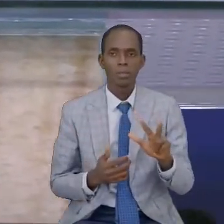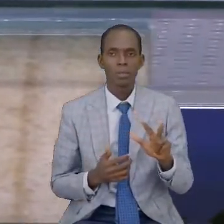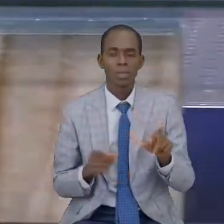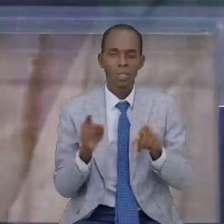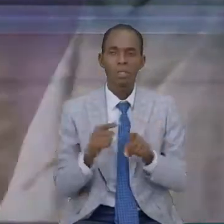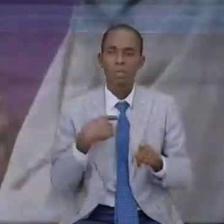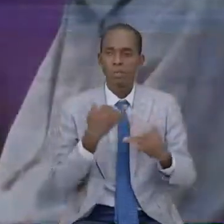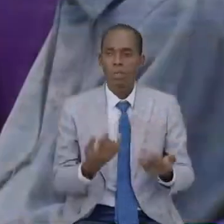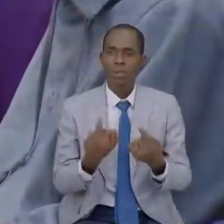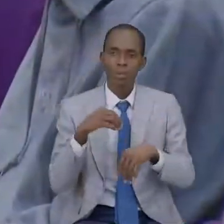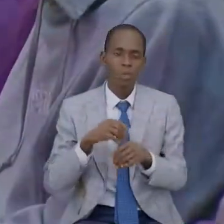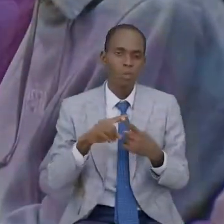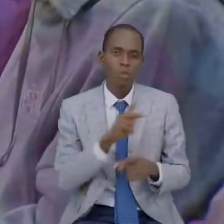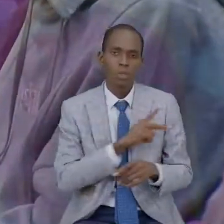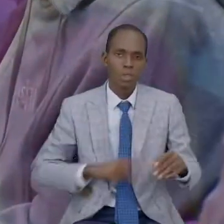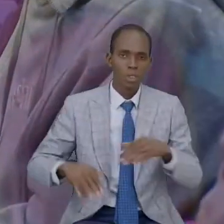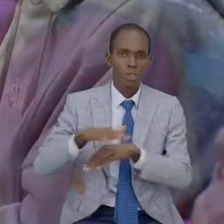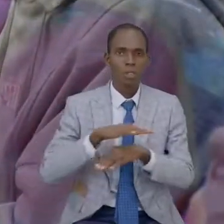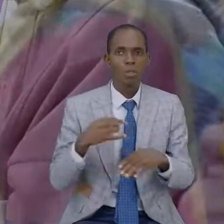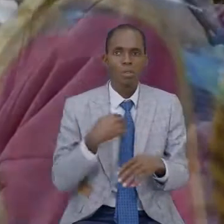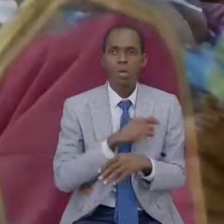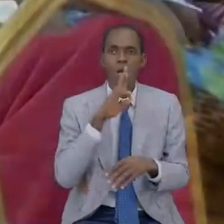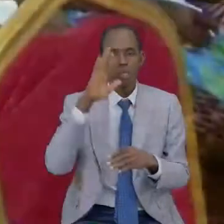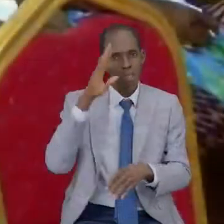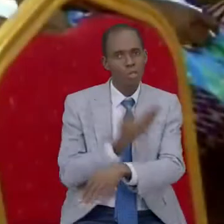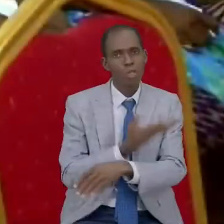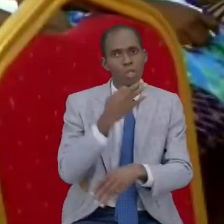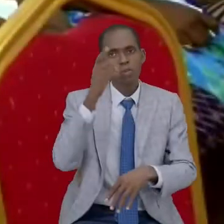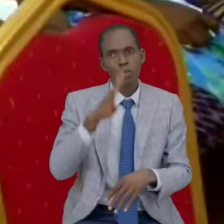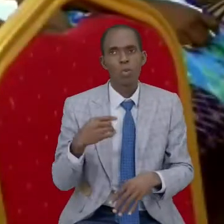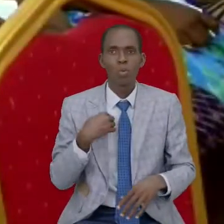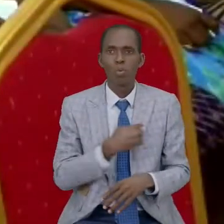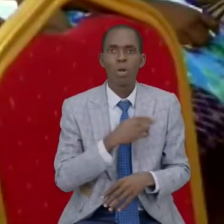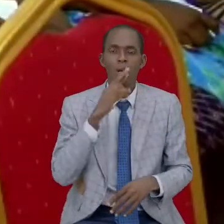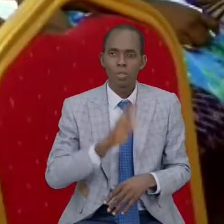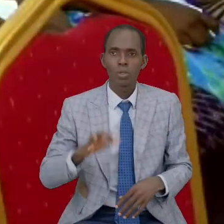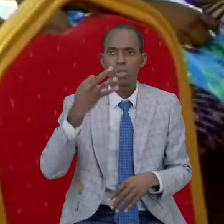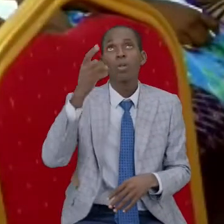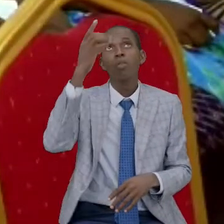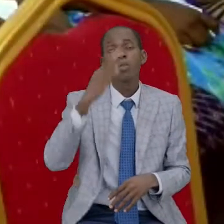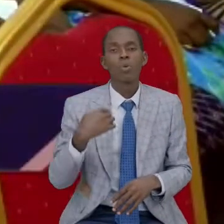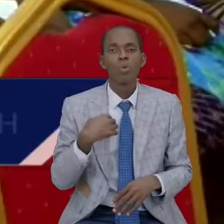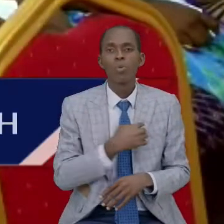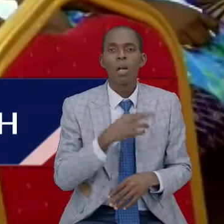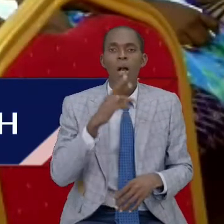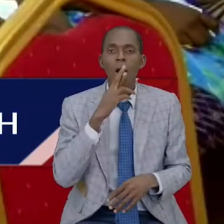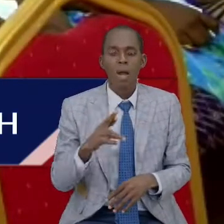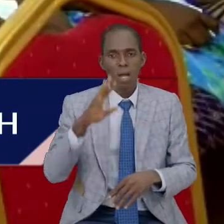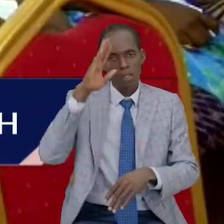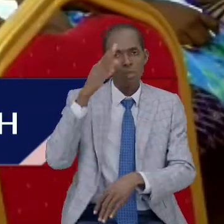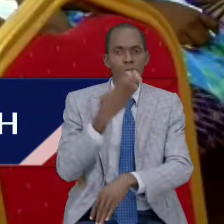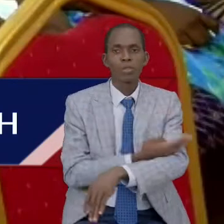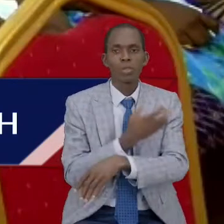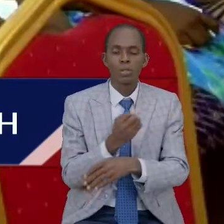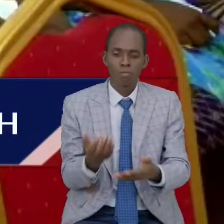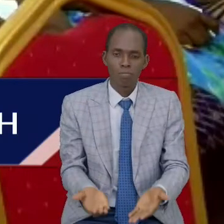now come into the kingdom, and we're sons of God, and we're children of God, we're sons exalted as